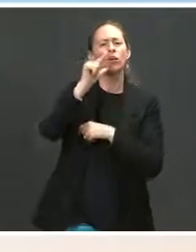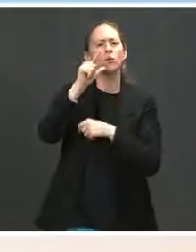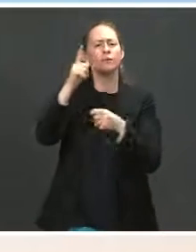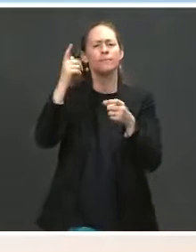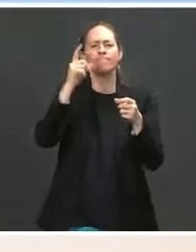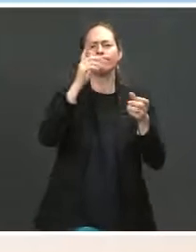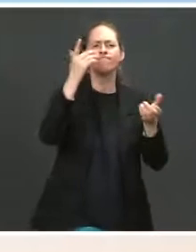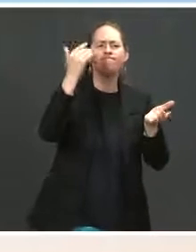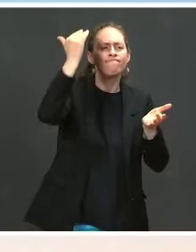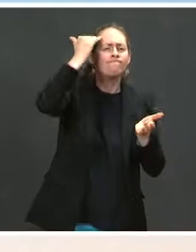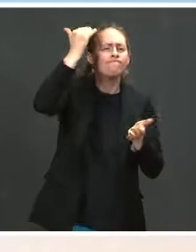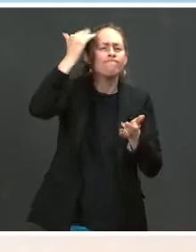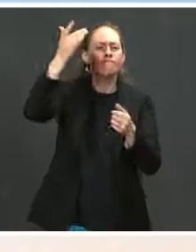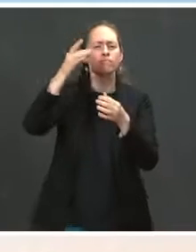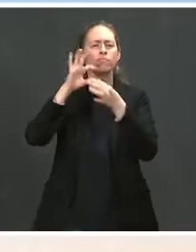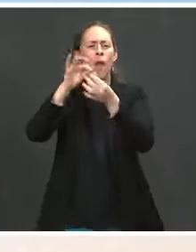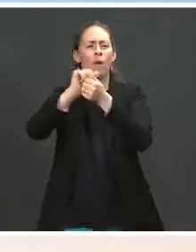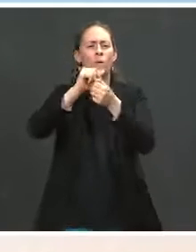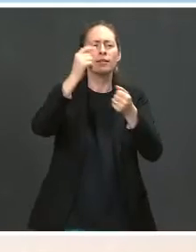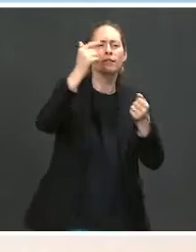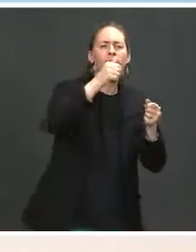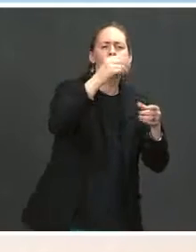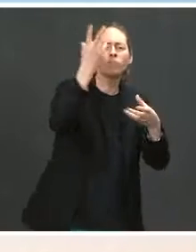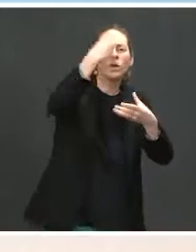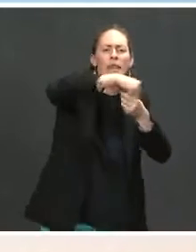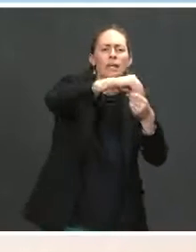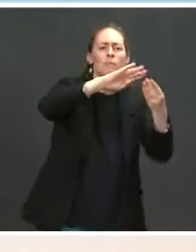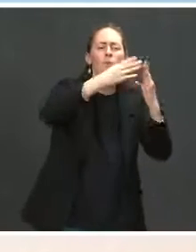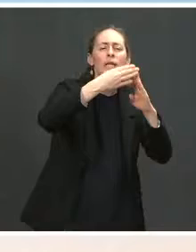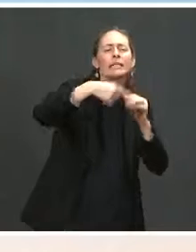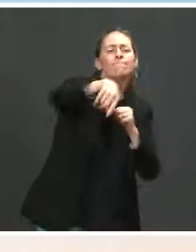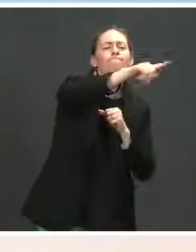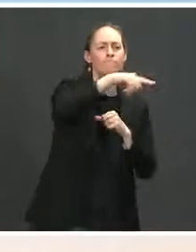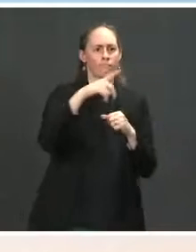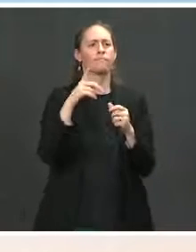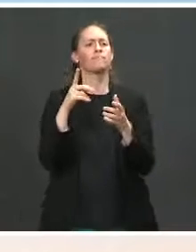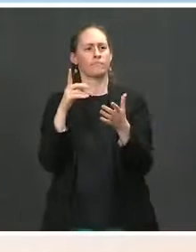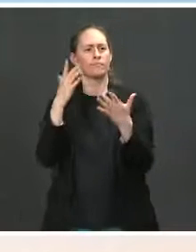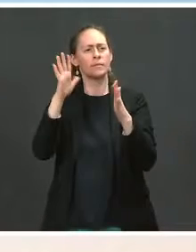dispersed. It's metastasized around the world. Al-Shabaab in Somalia, Al-Qaeda in the